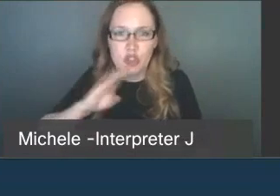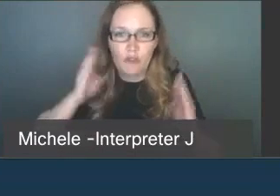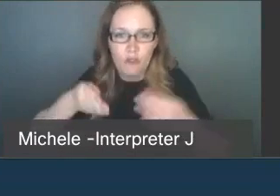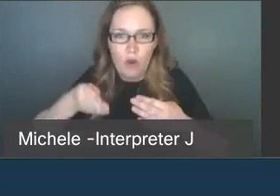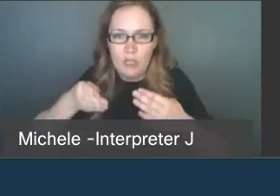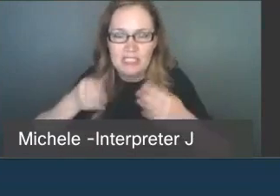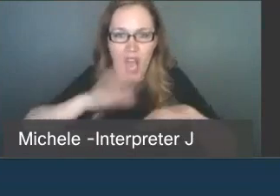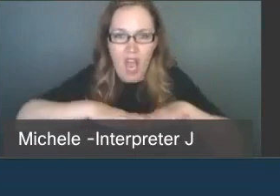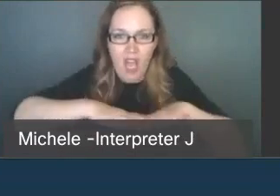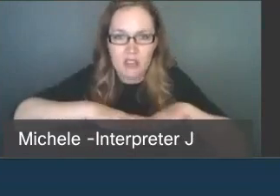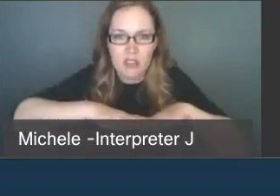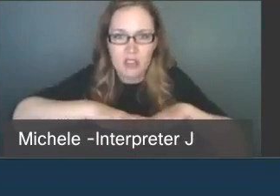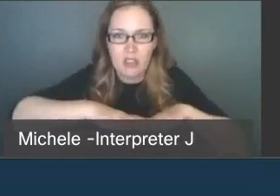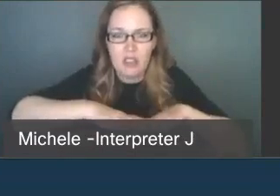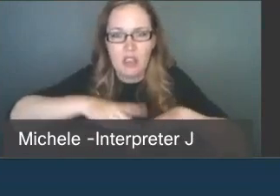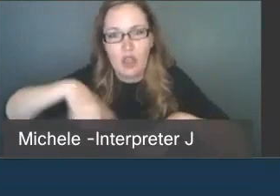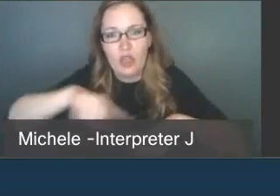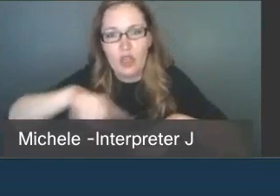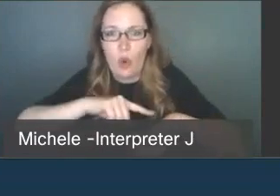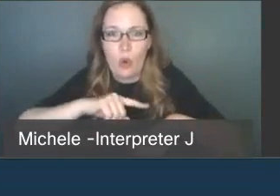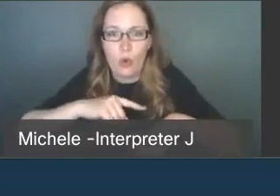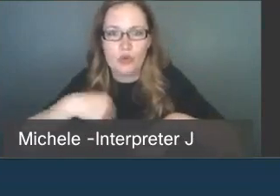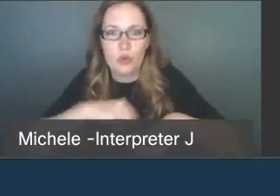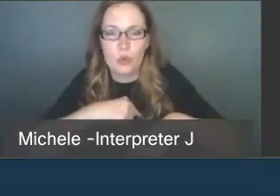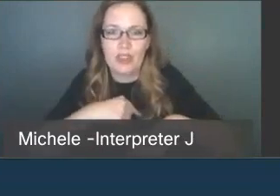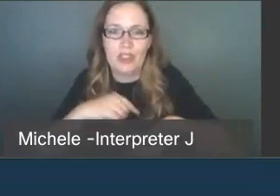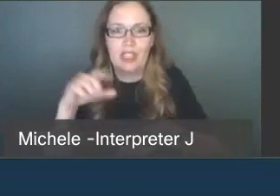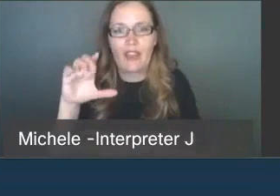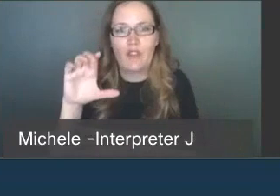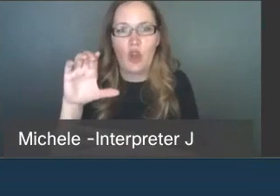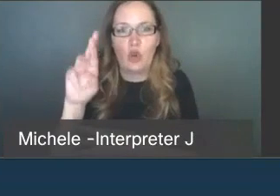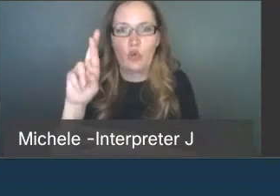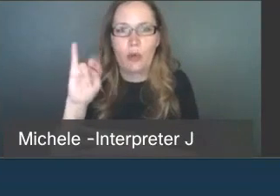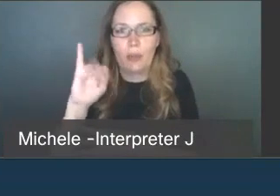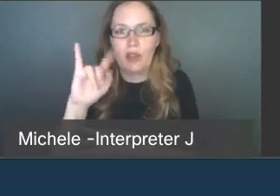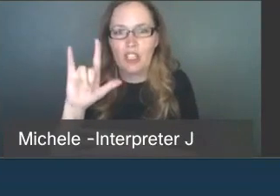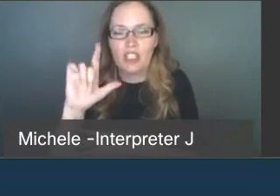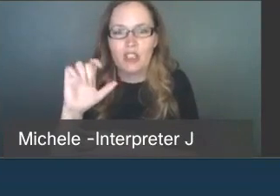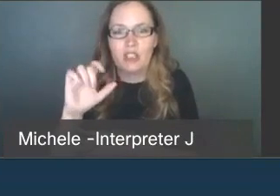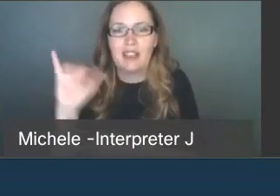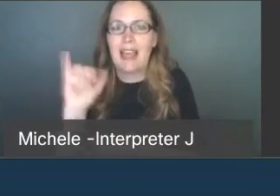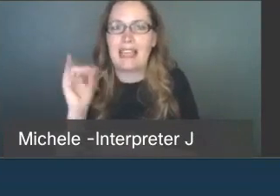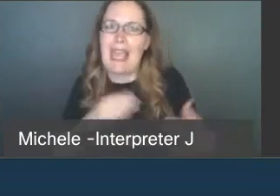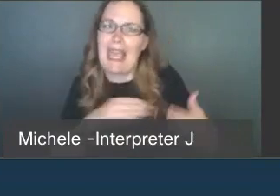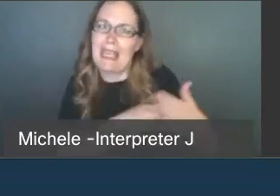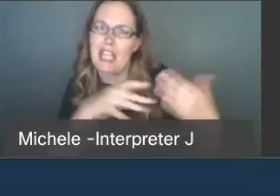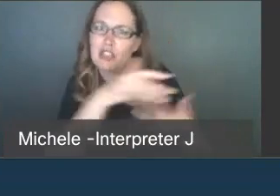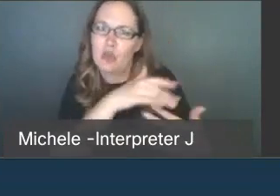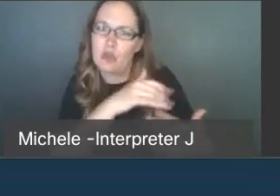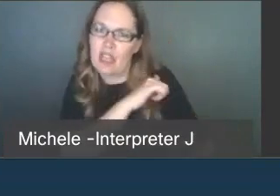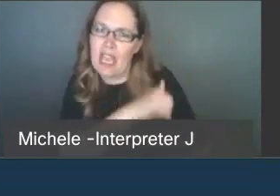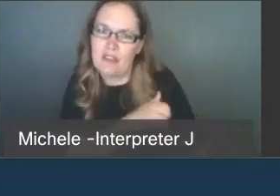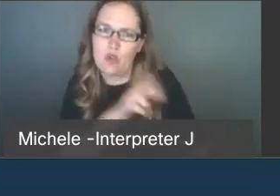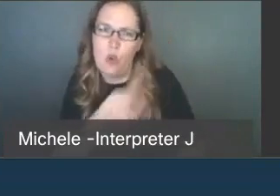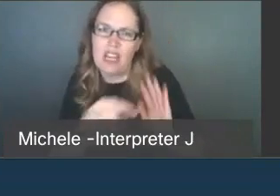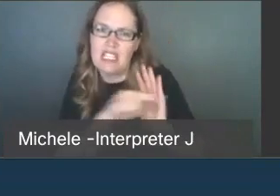that are traditionally thought of as criminogenic needs, so antisocial attitudes, negative peers, but that